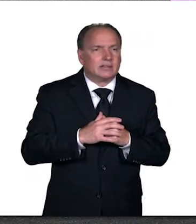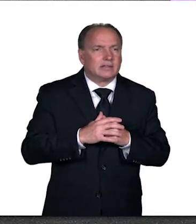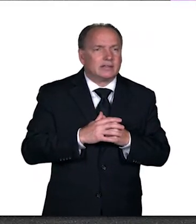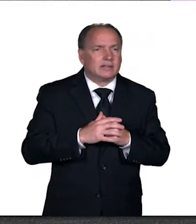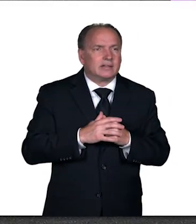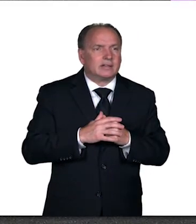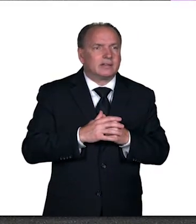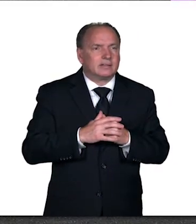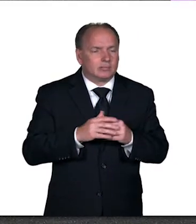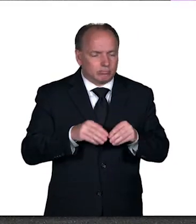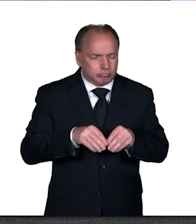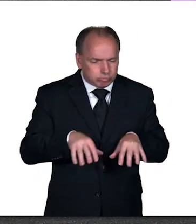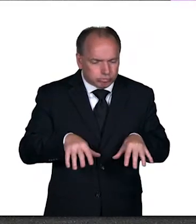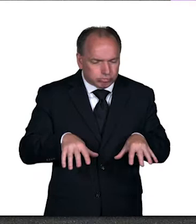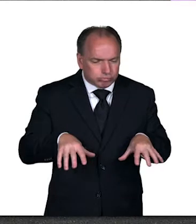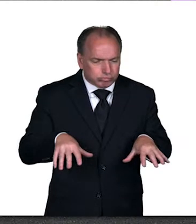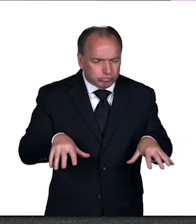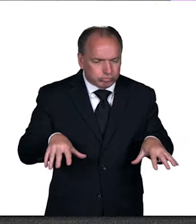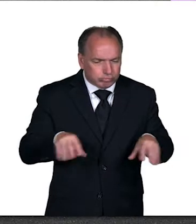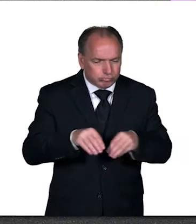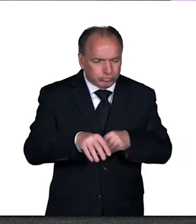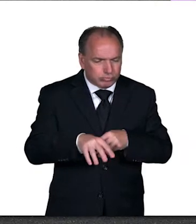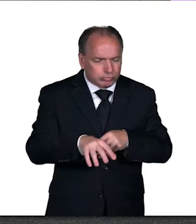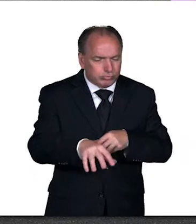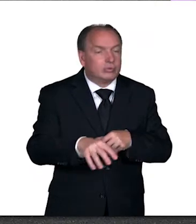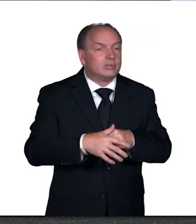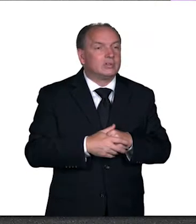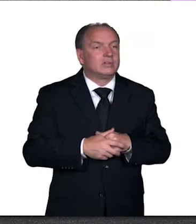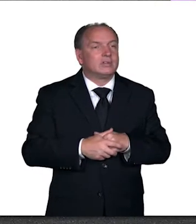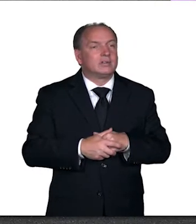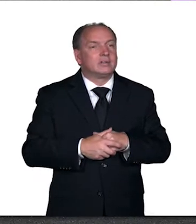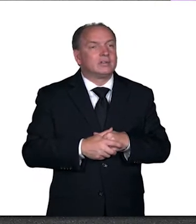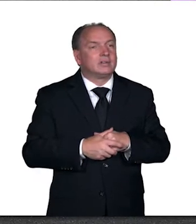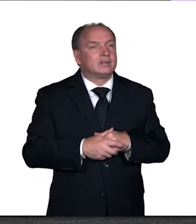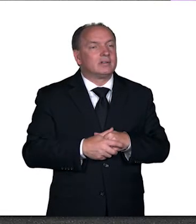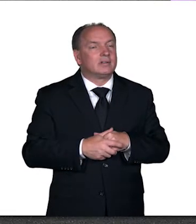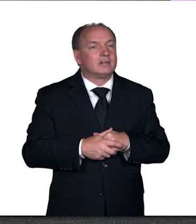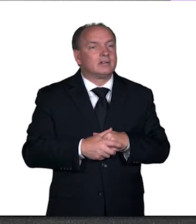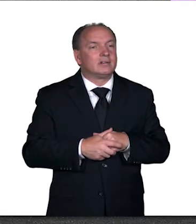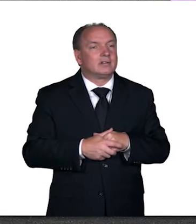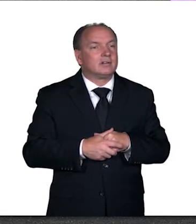of spread the roots apart.